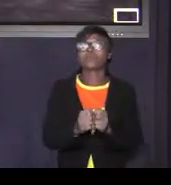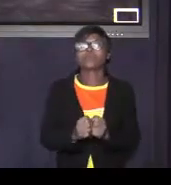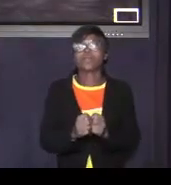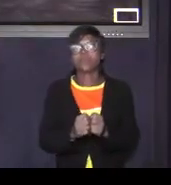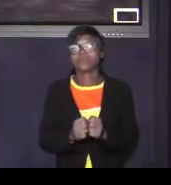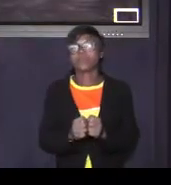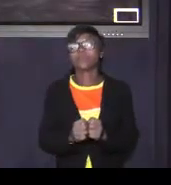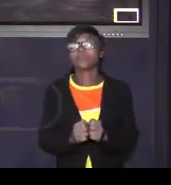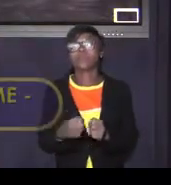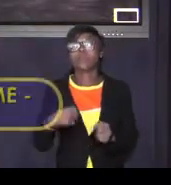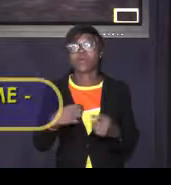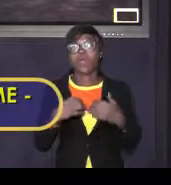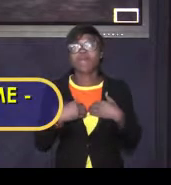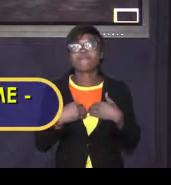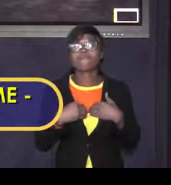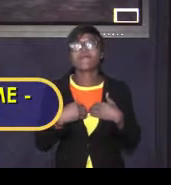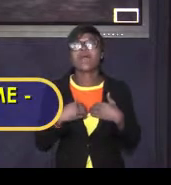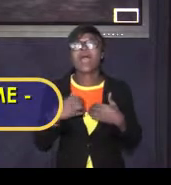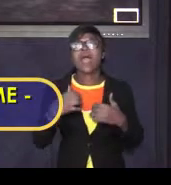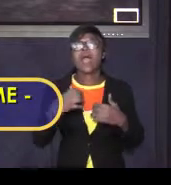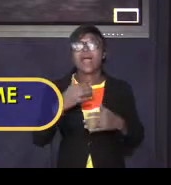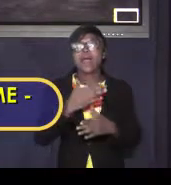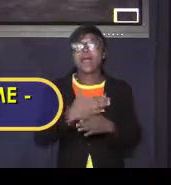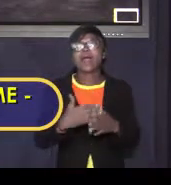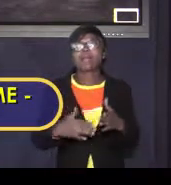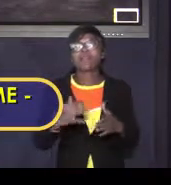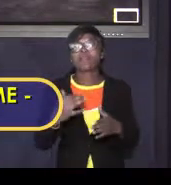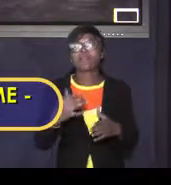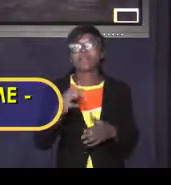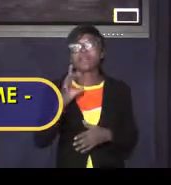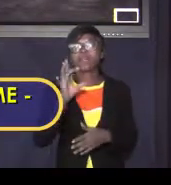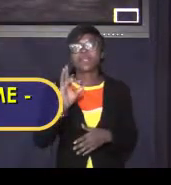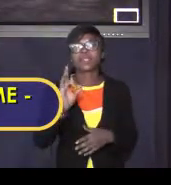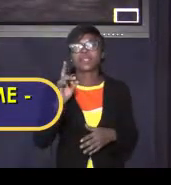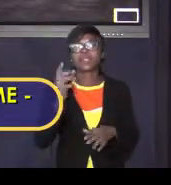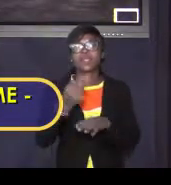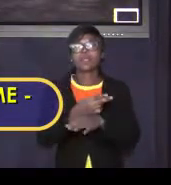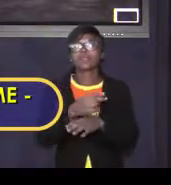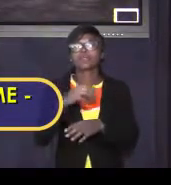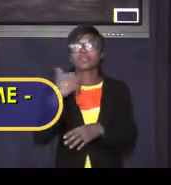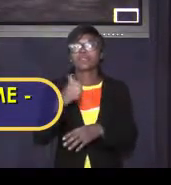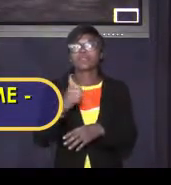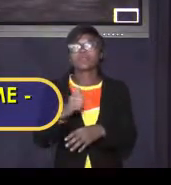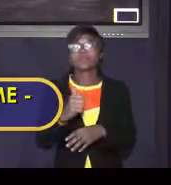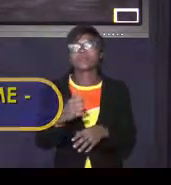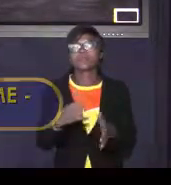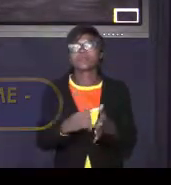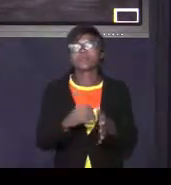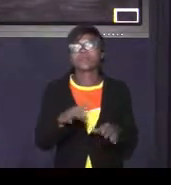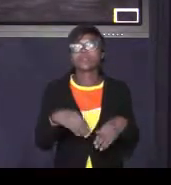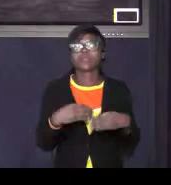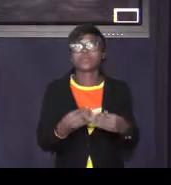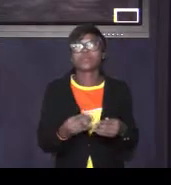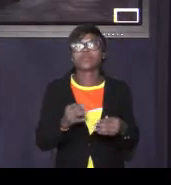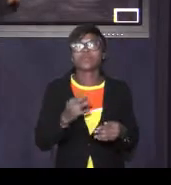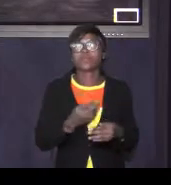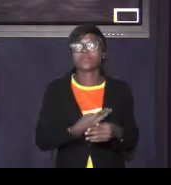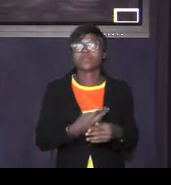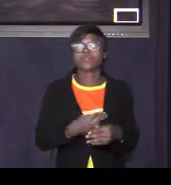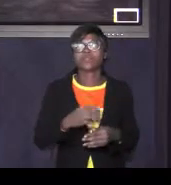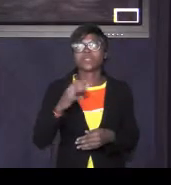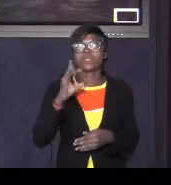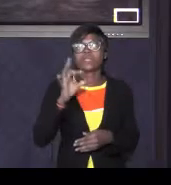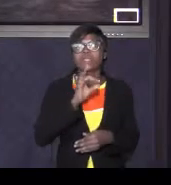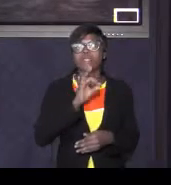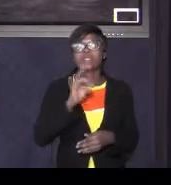is 10 centimeters. So we have half of 8 times 10. 8 times 10, my friend, will give us 80 centimeters squares.